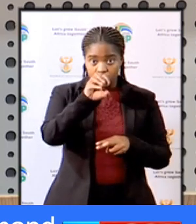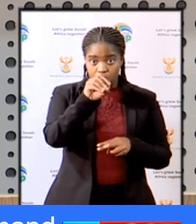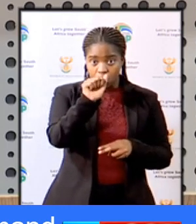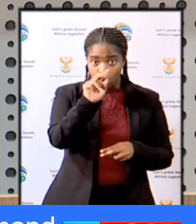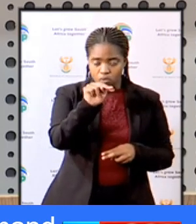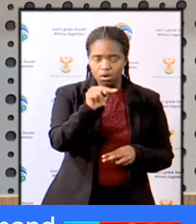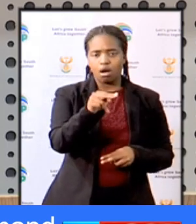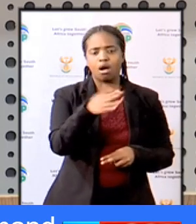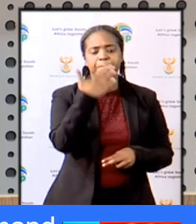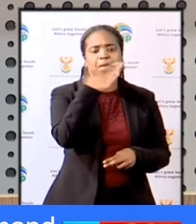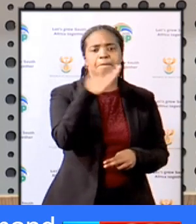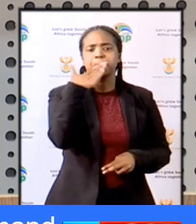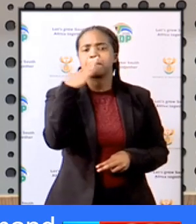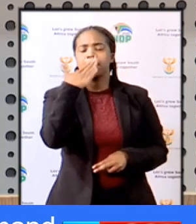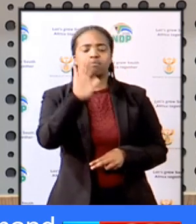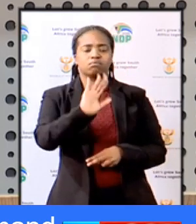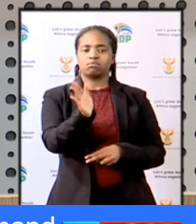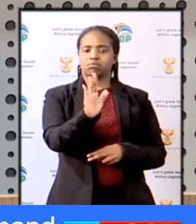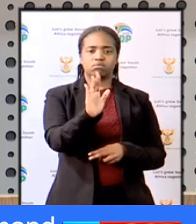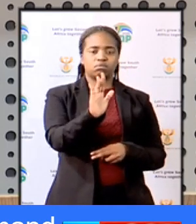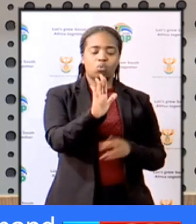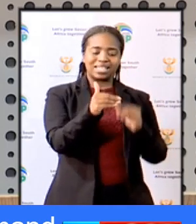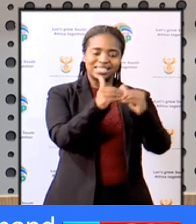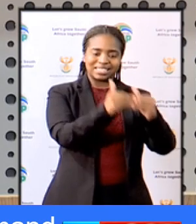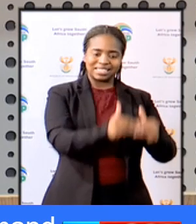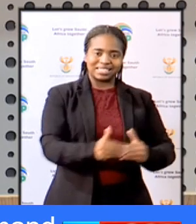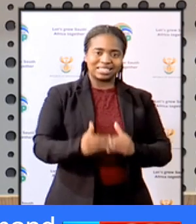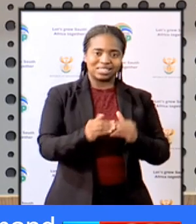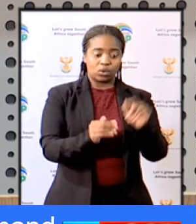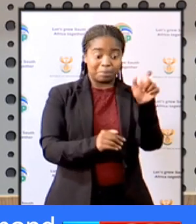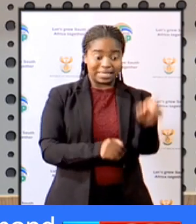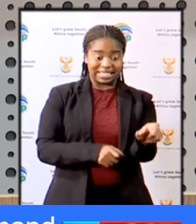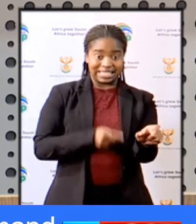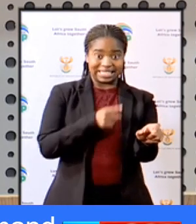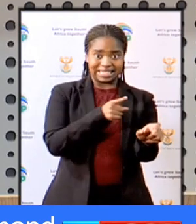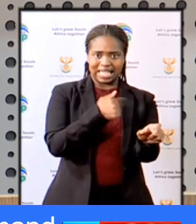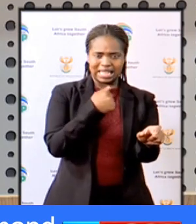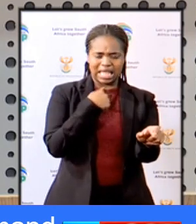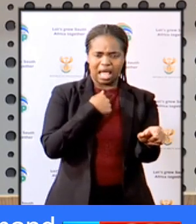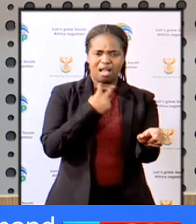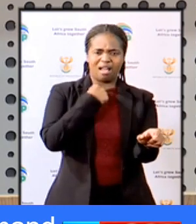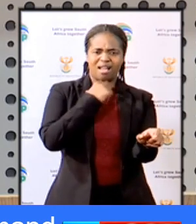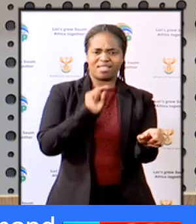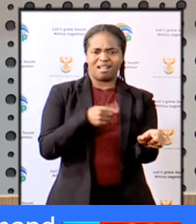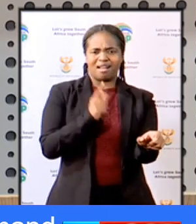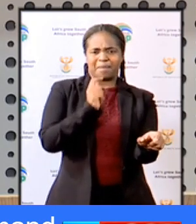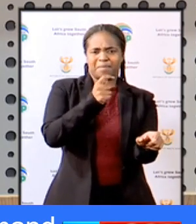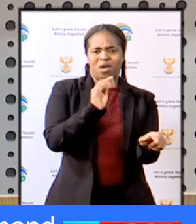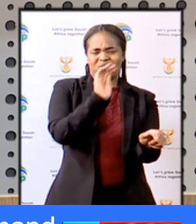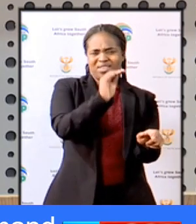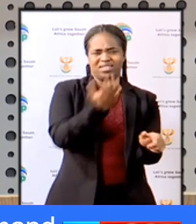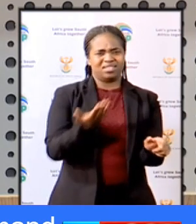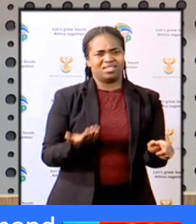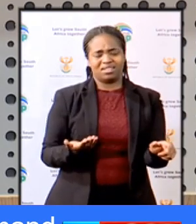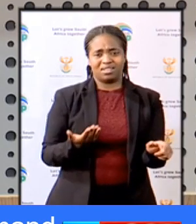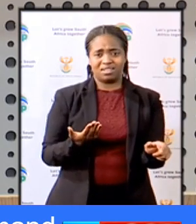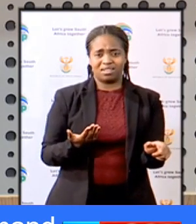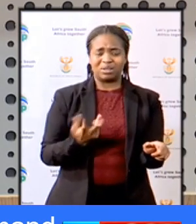enabling consumers to be so over-indebted that they can never climb out of debt for the rest of their